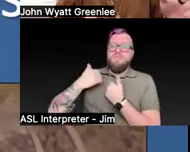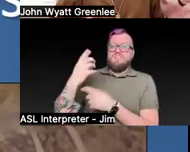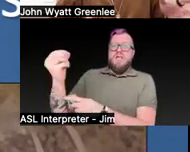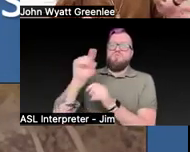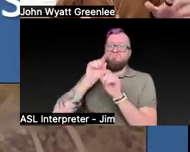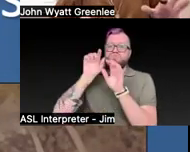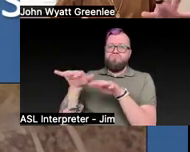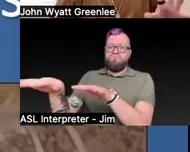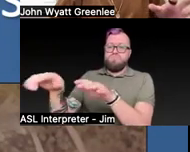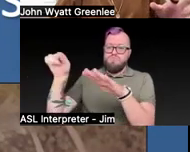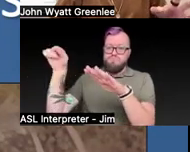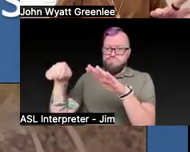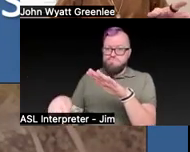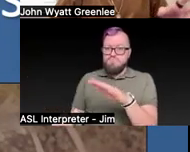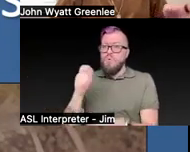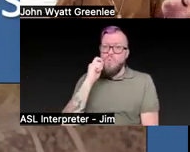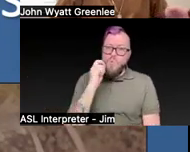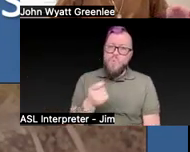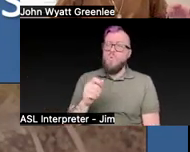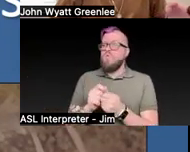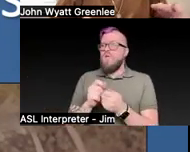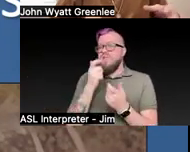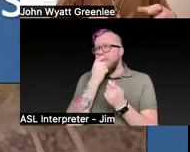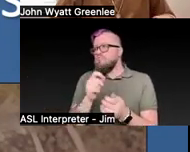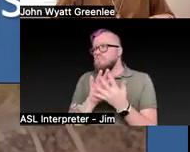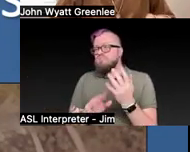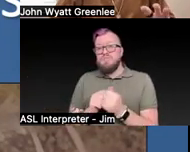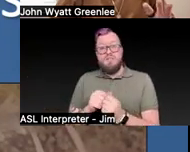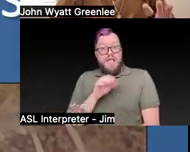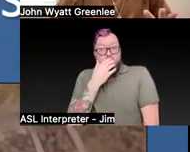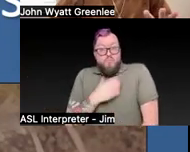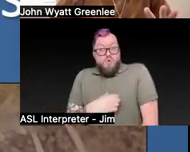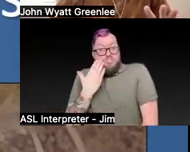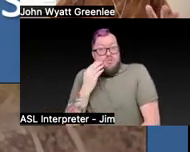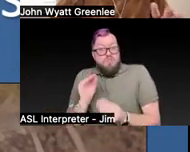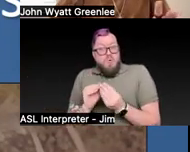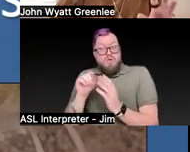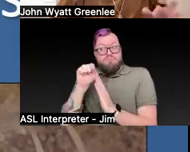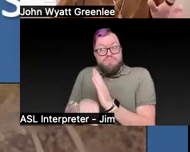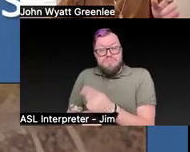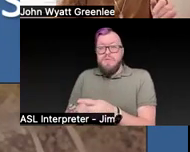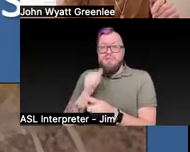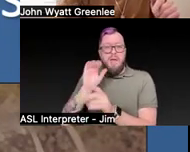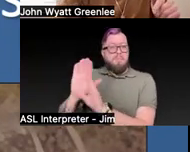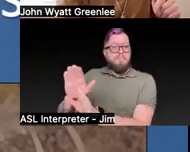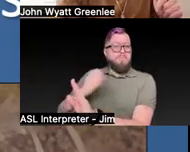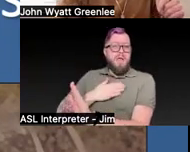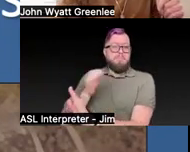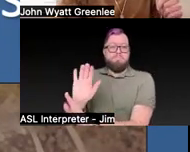sea. They're really cool. They do a lot of interesting things. I wish I knew more about them, but those are not the eels I work with